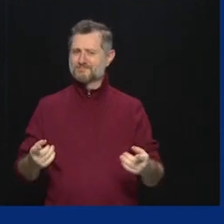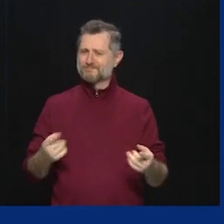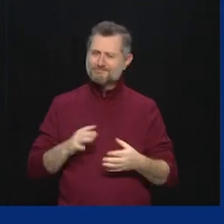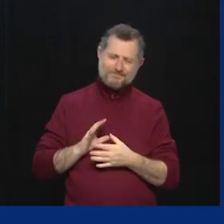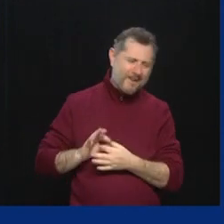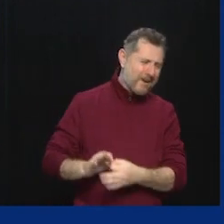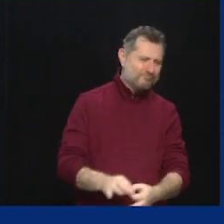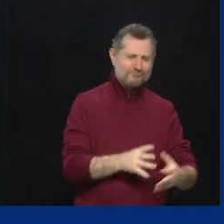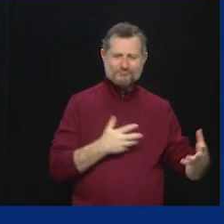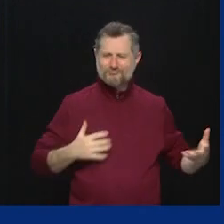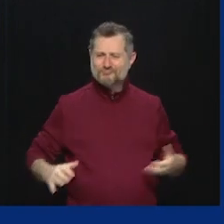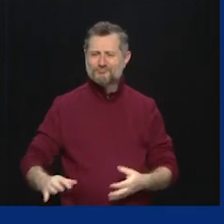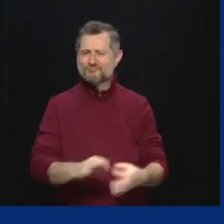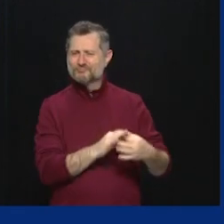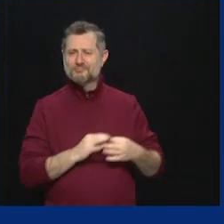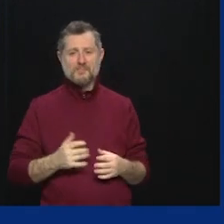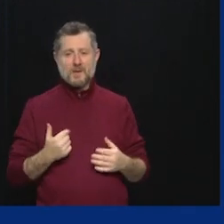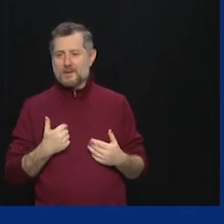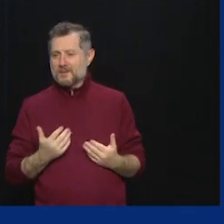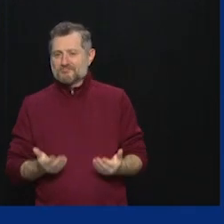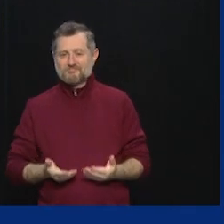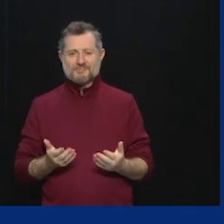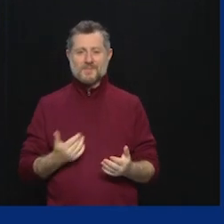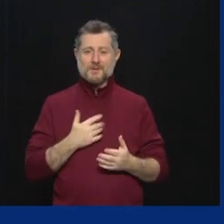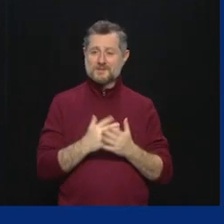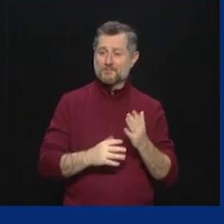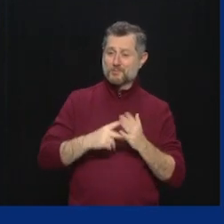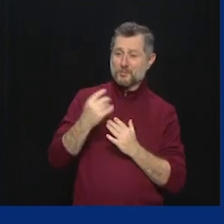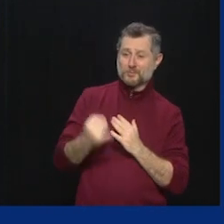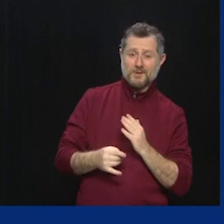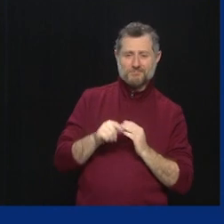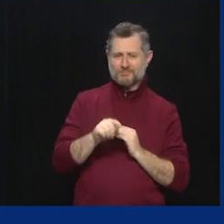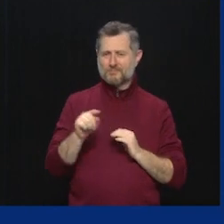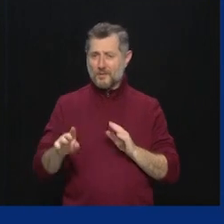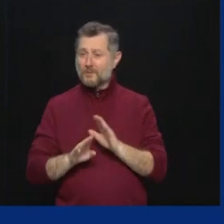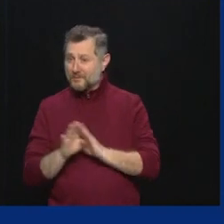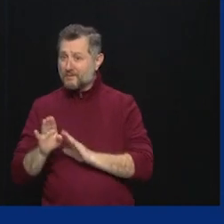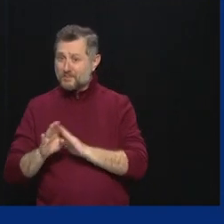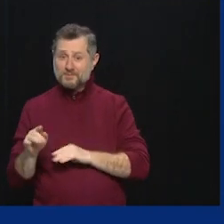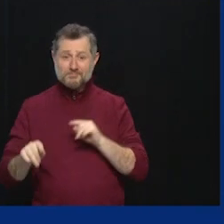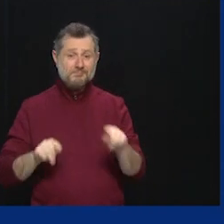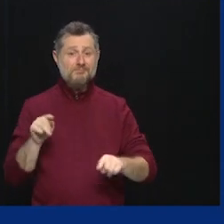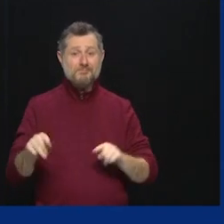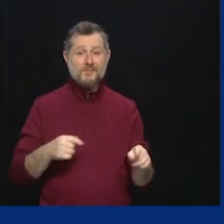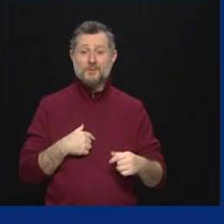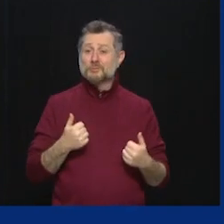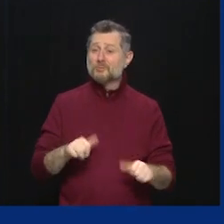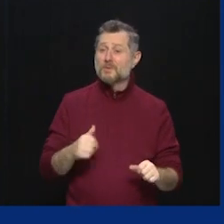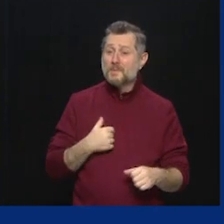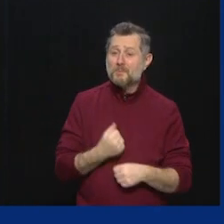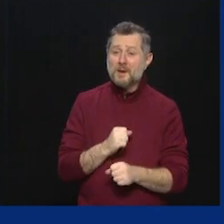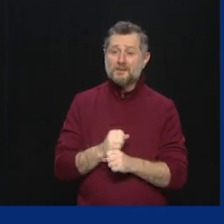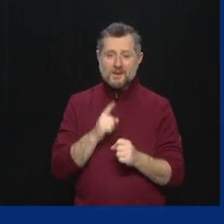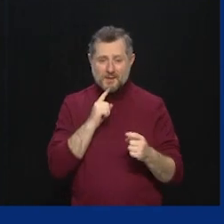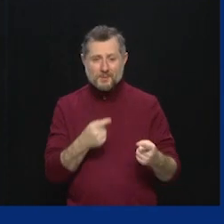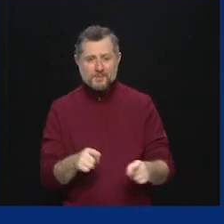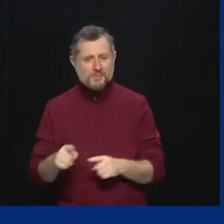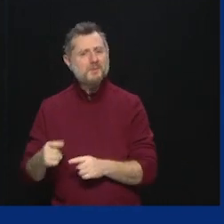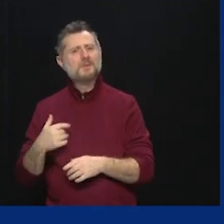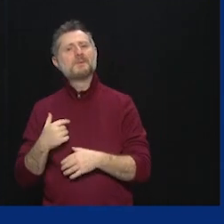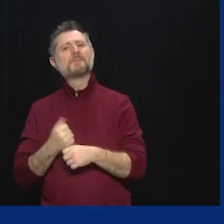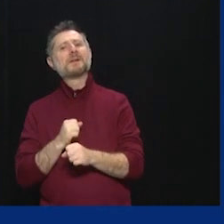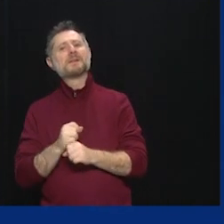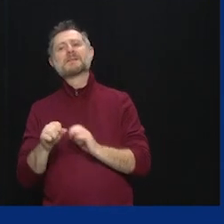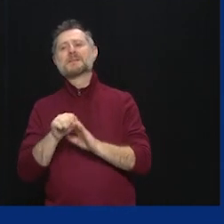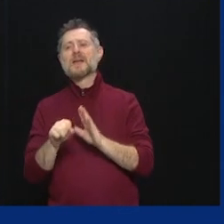in some of the project development. But that has a happy service because we are trying to make things happen to make this state the best state